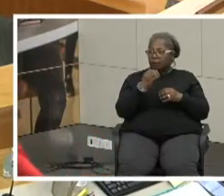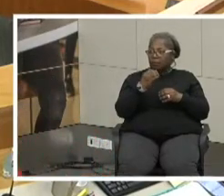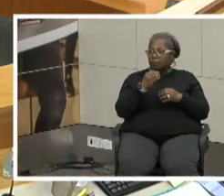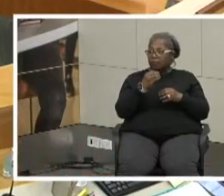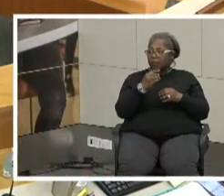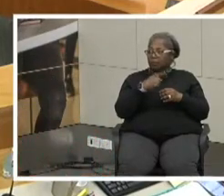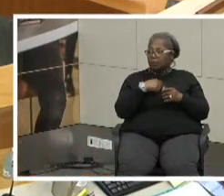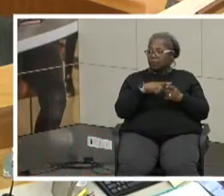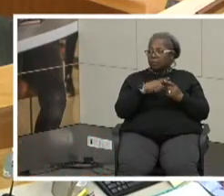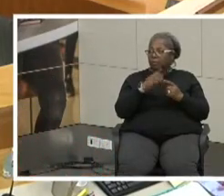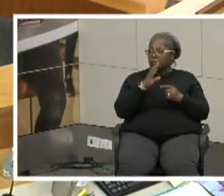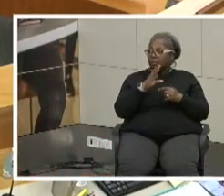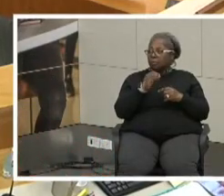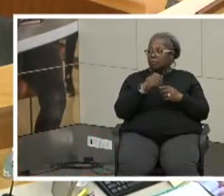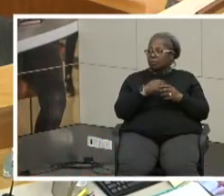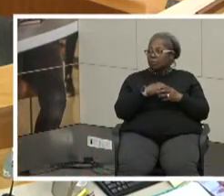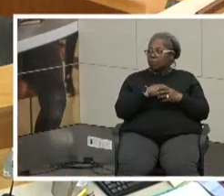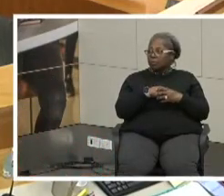will